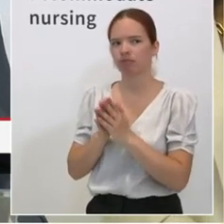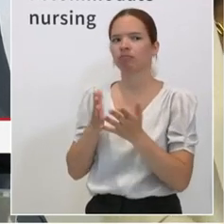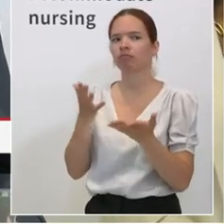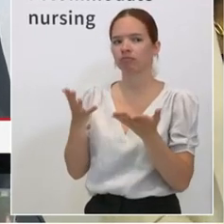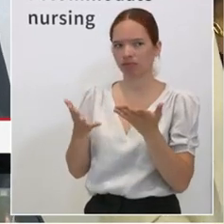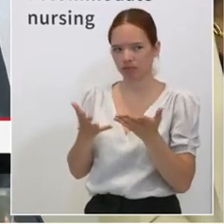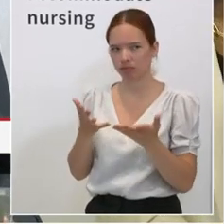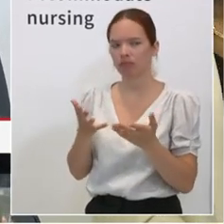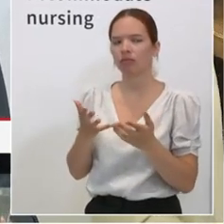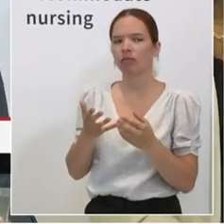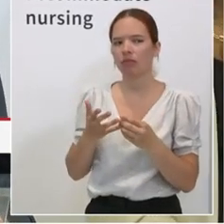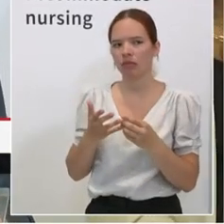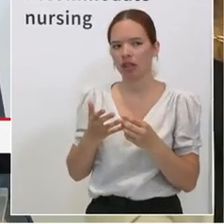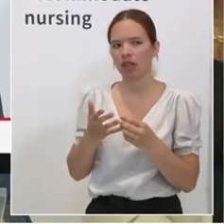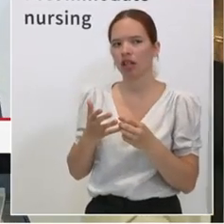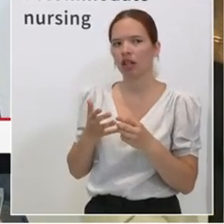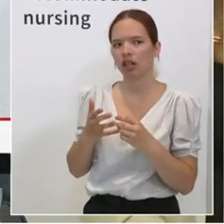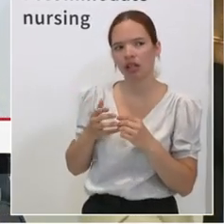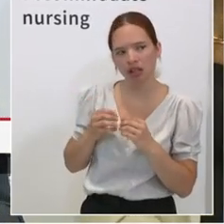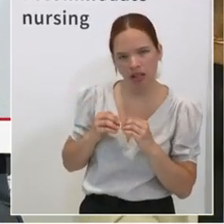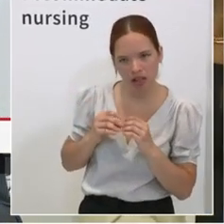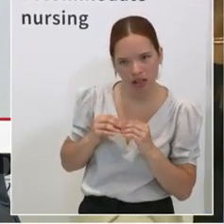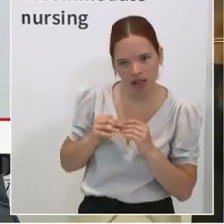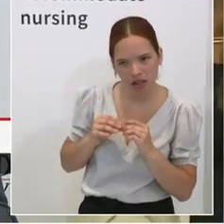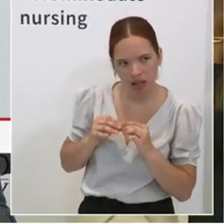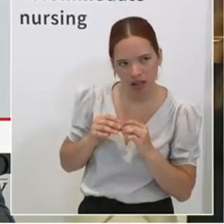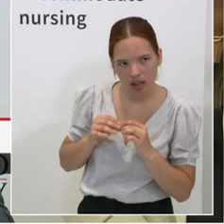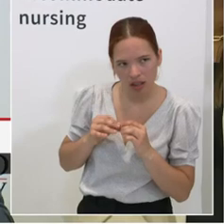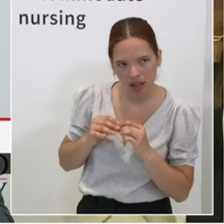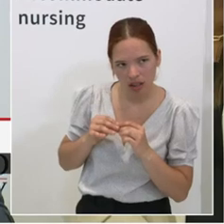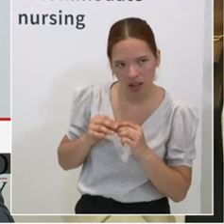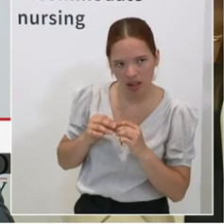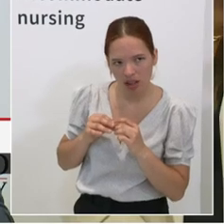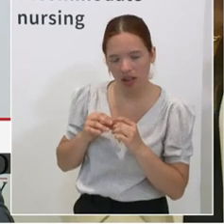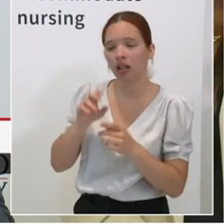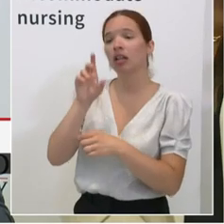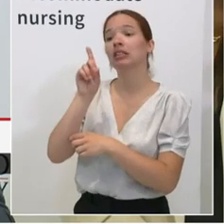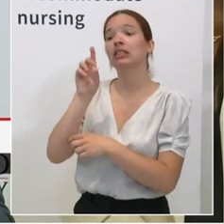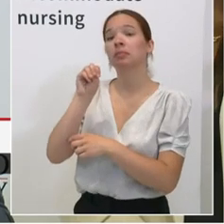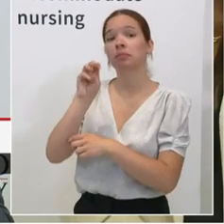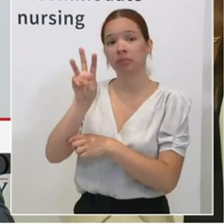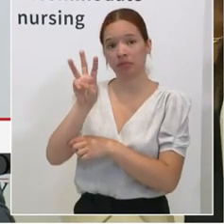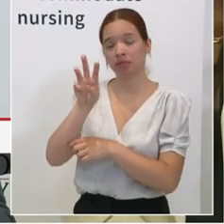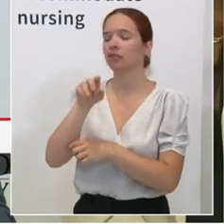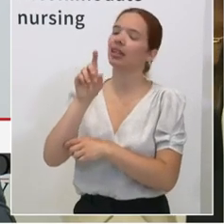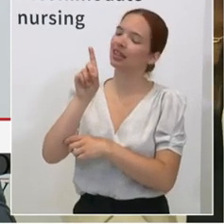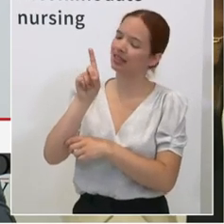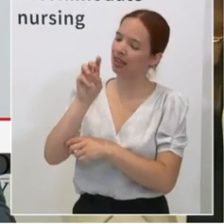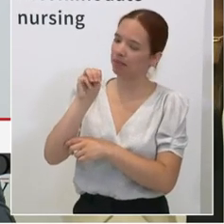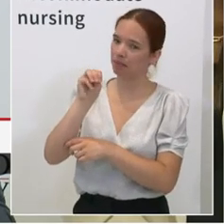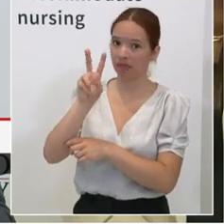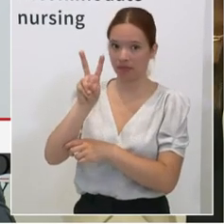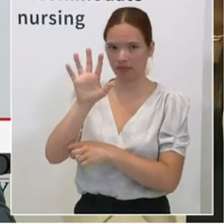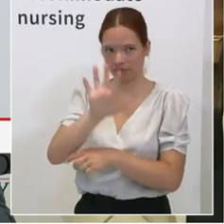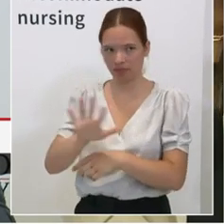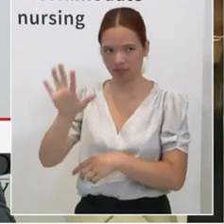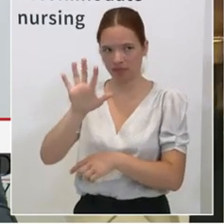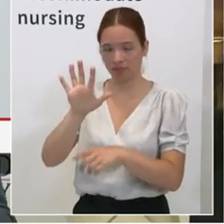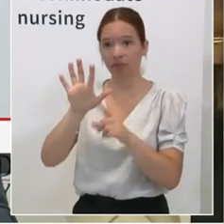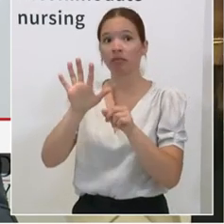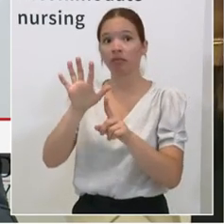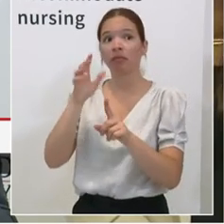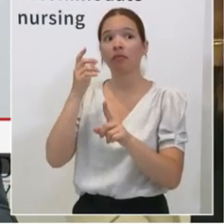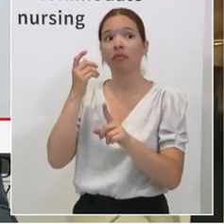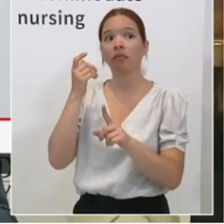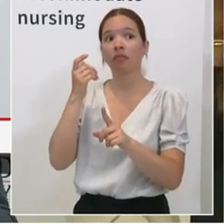not DMV was properly notified by DC Superior Court about the multiple DUI convictions of Nikita Walker, the woman who is now